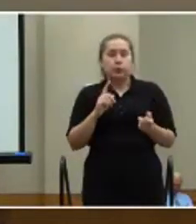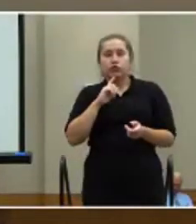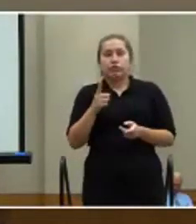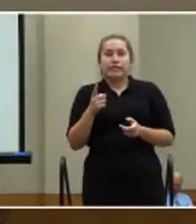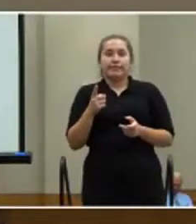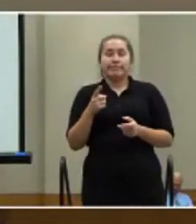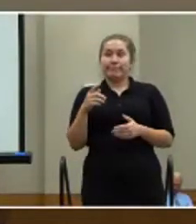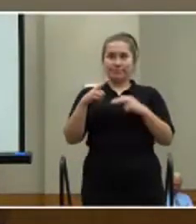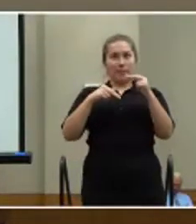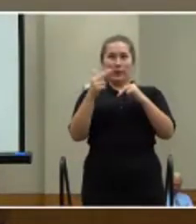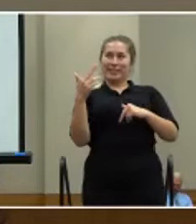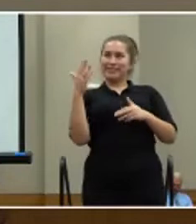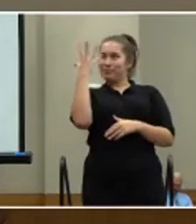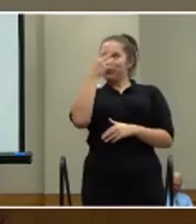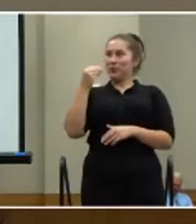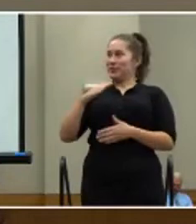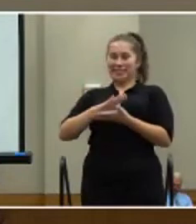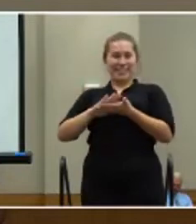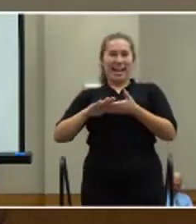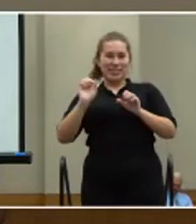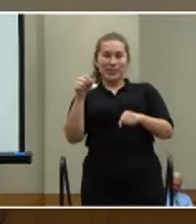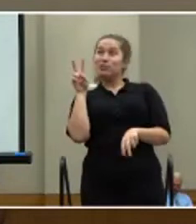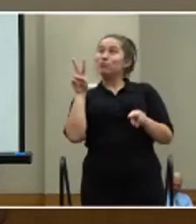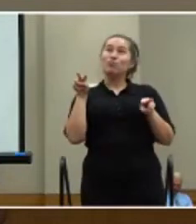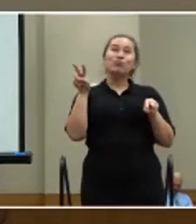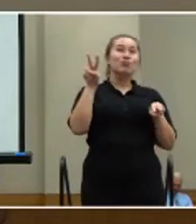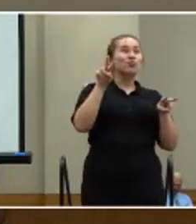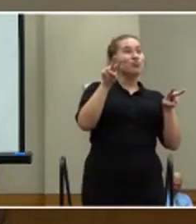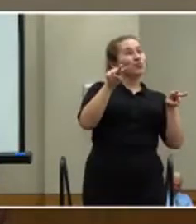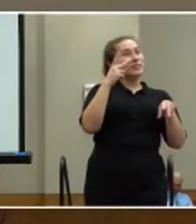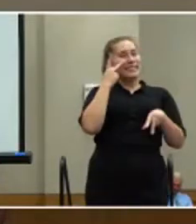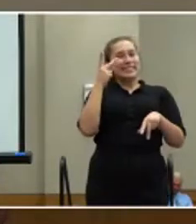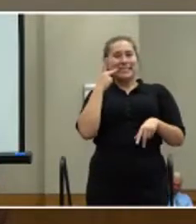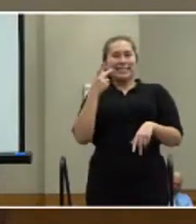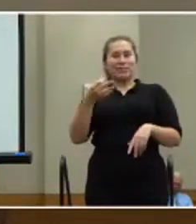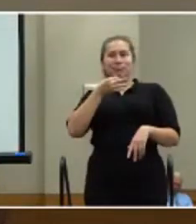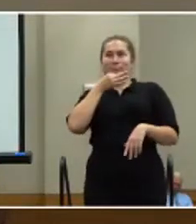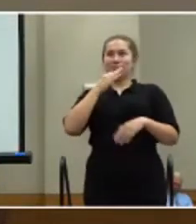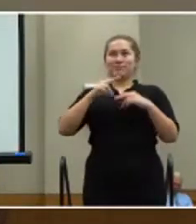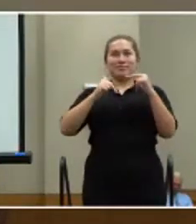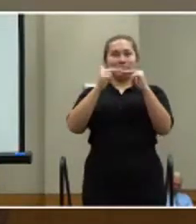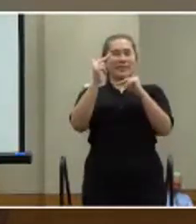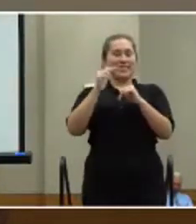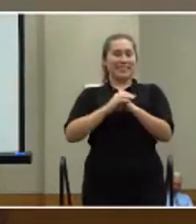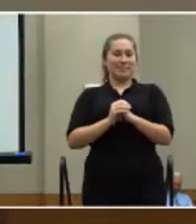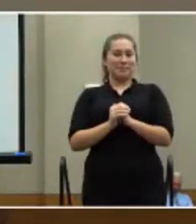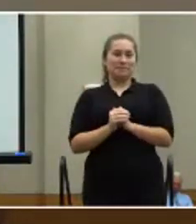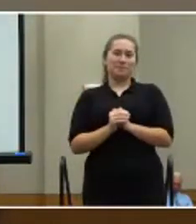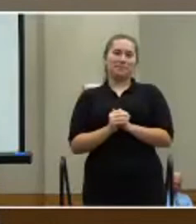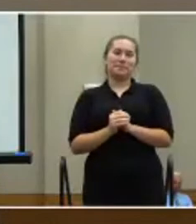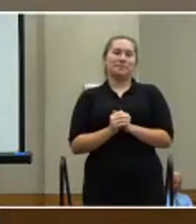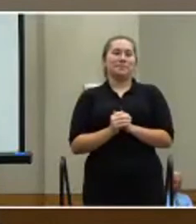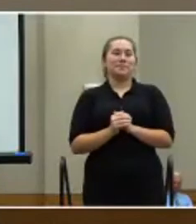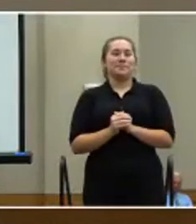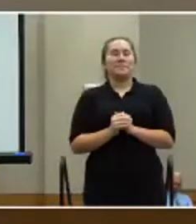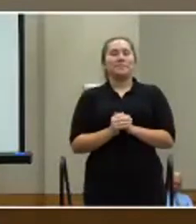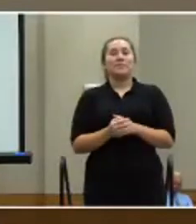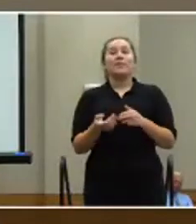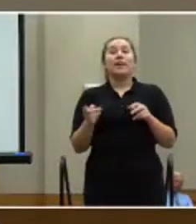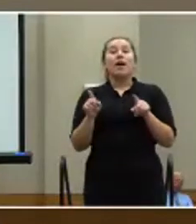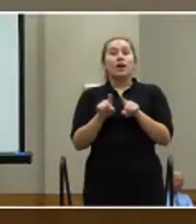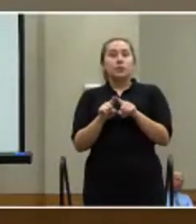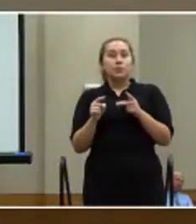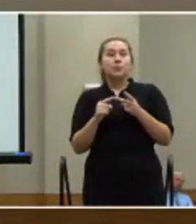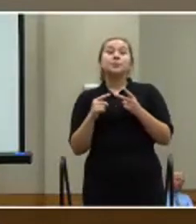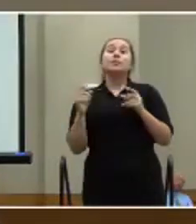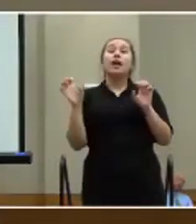attractive. So look around and see how well the Federation did setting that opportunity up. Also, the